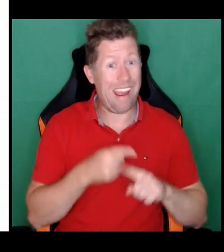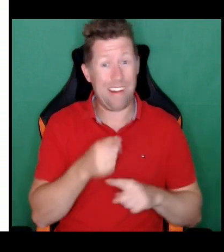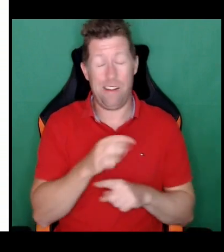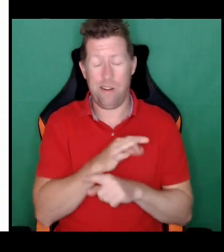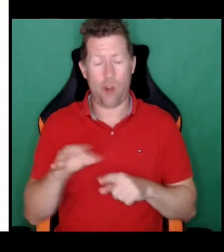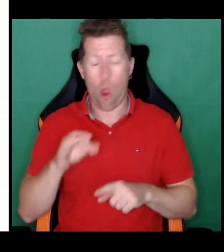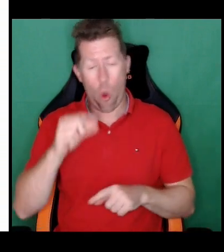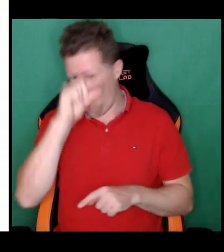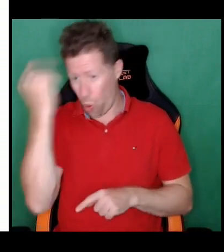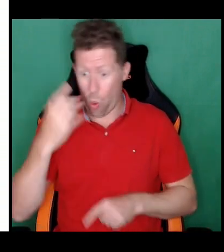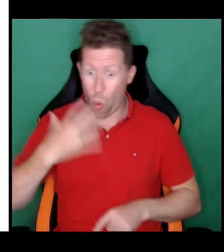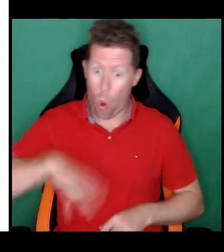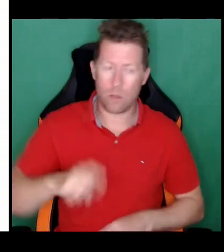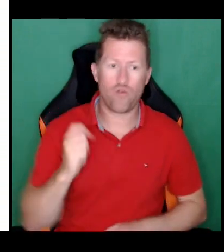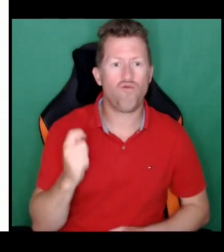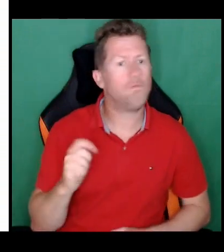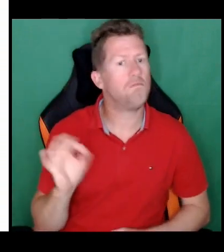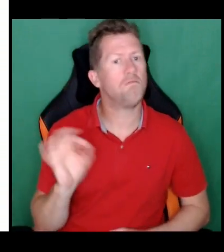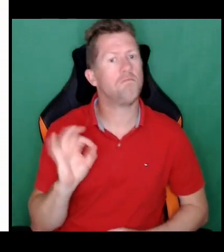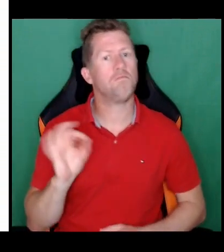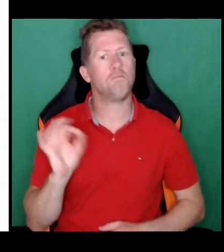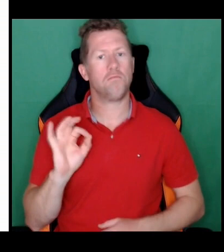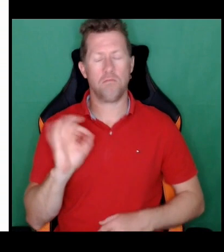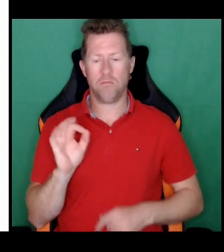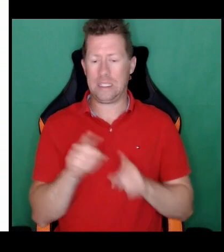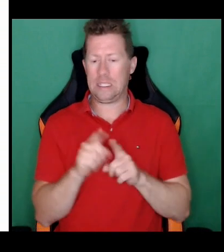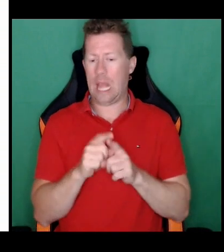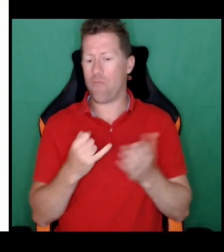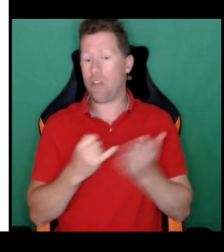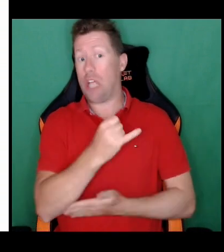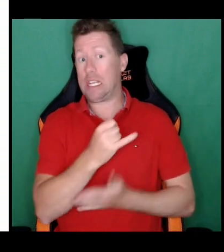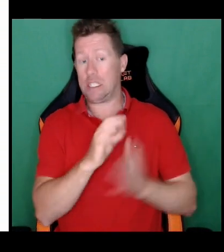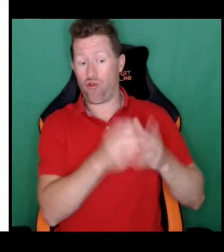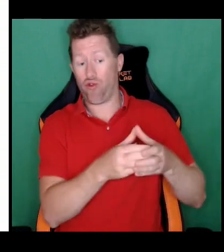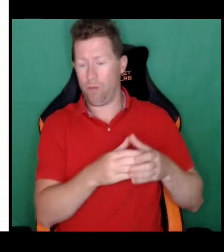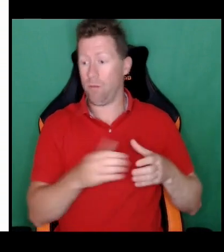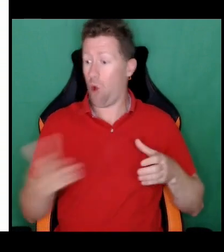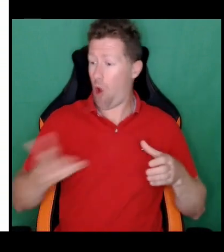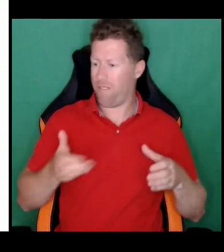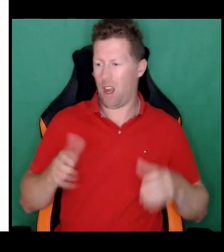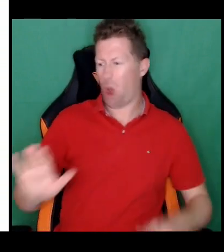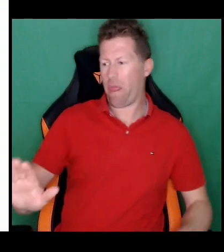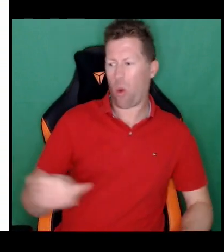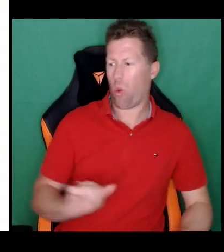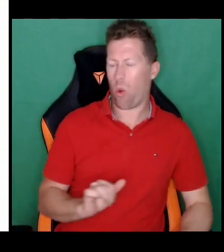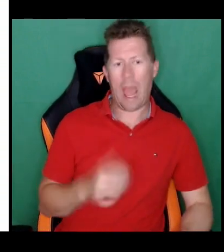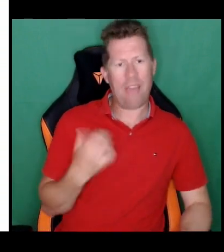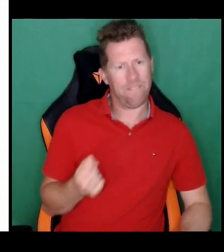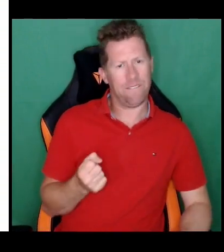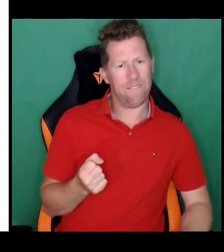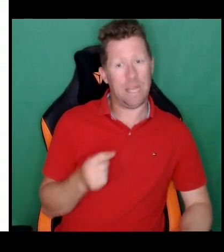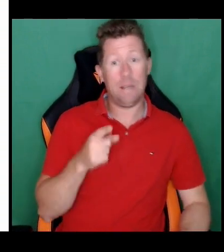vape anytime soon, like the rejectors, even if they were offered it by a friend. And they trust